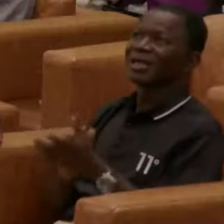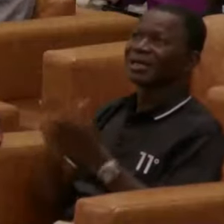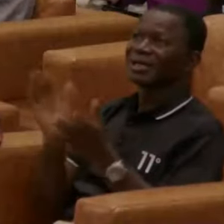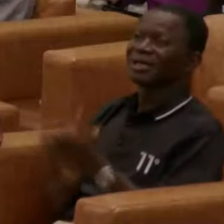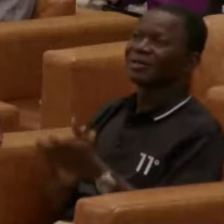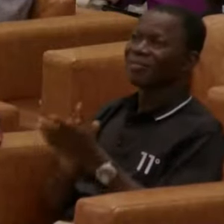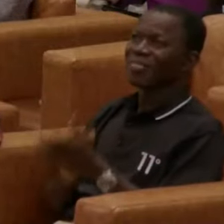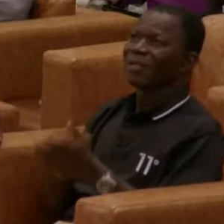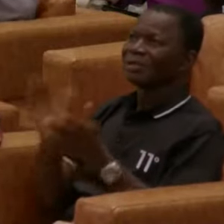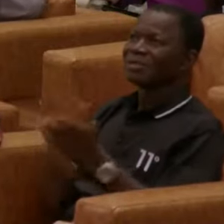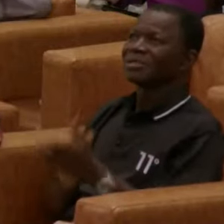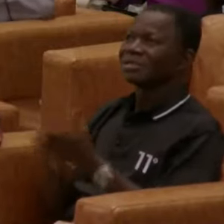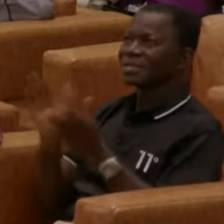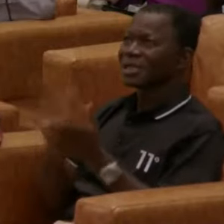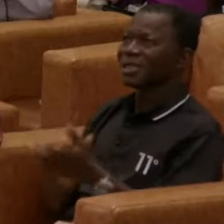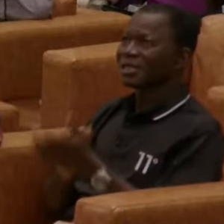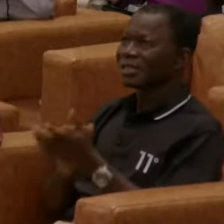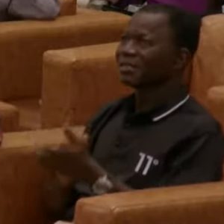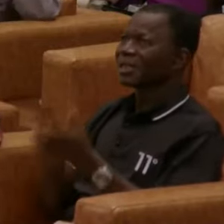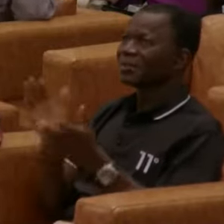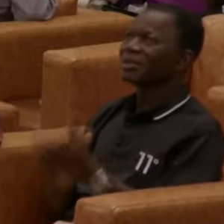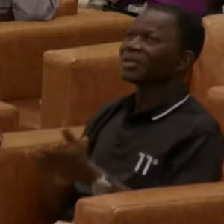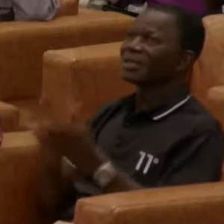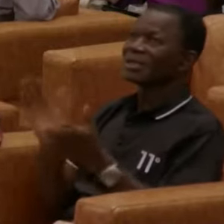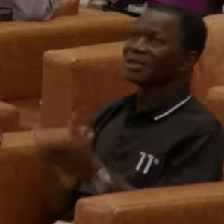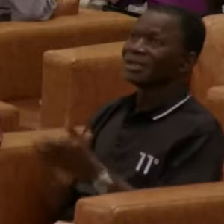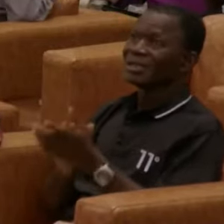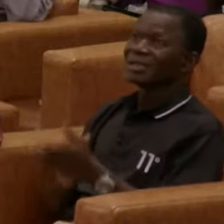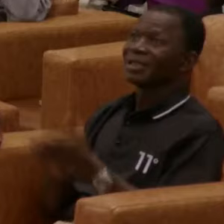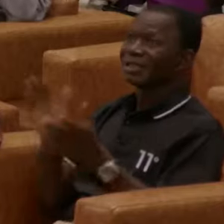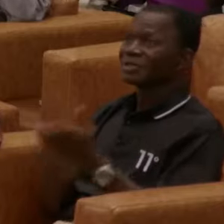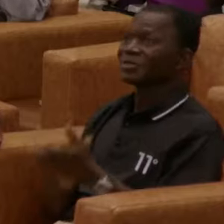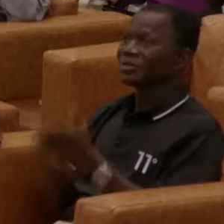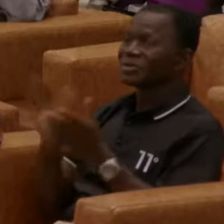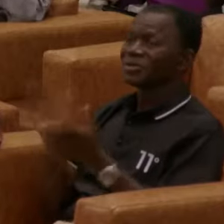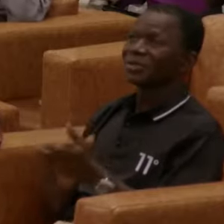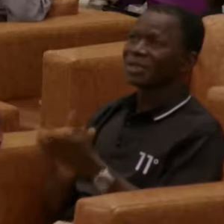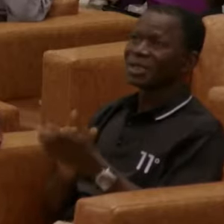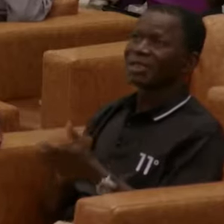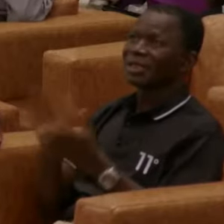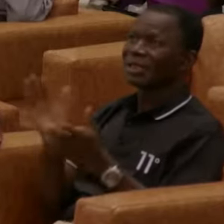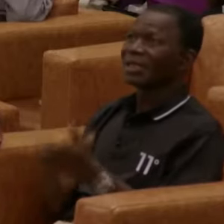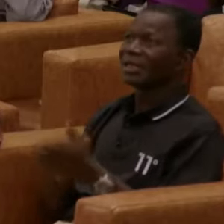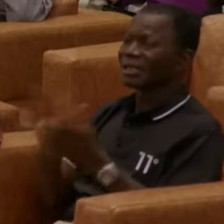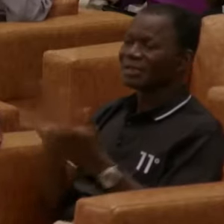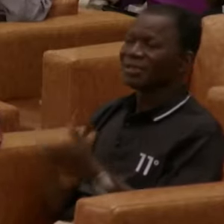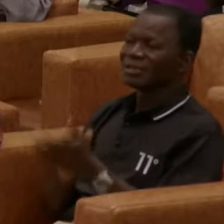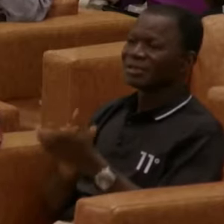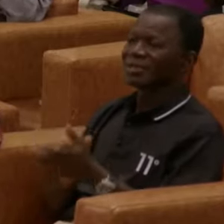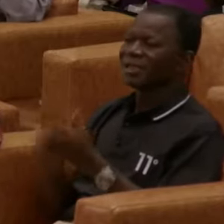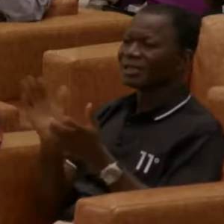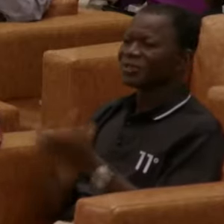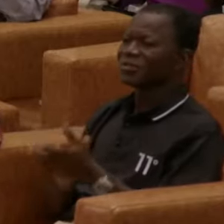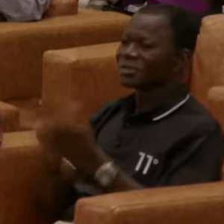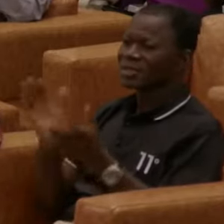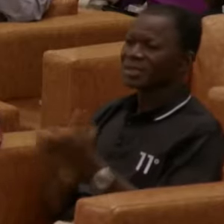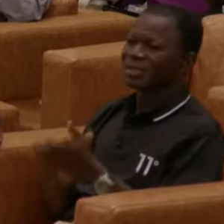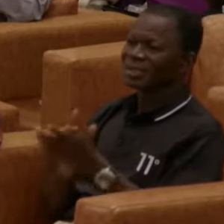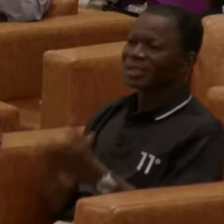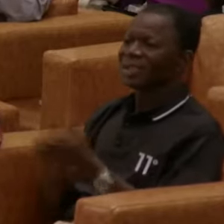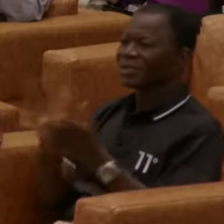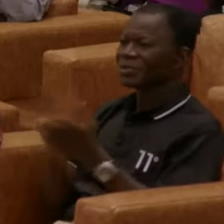the life. Oh, Jesus is the way. He's the truth and the life. He's the